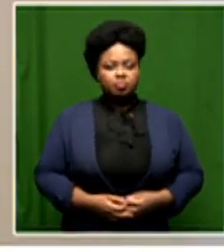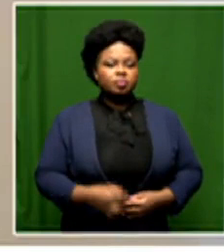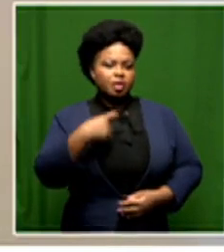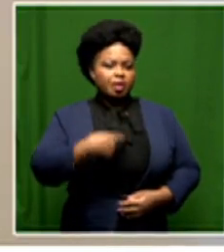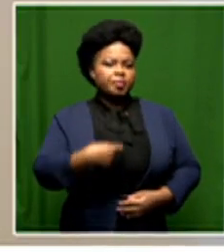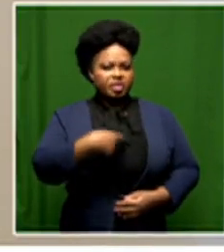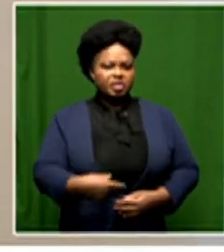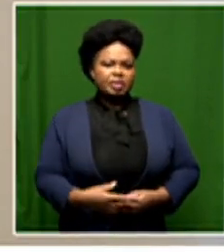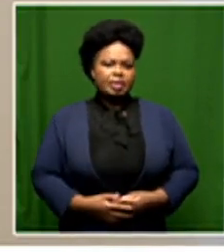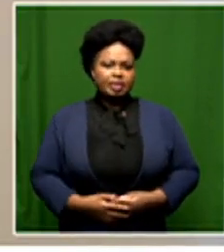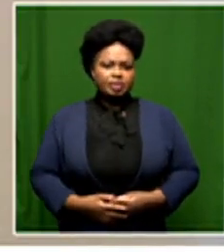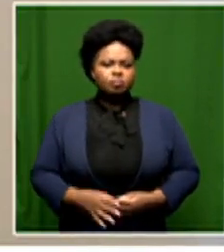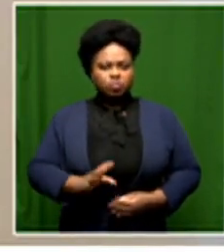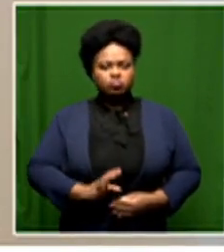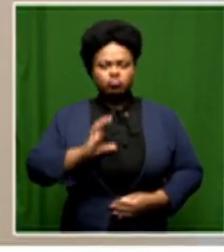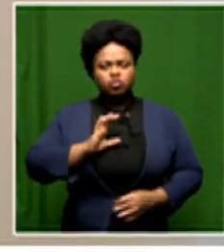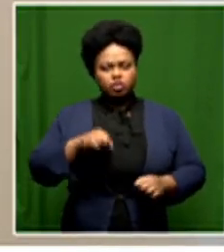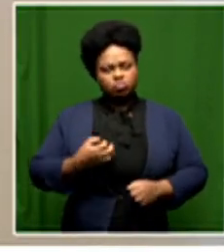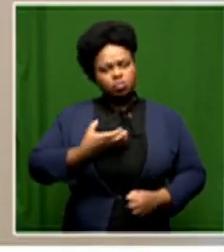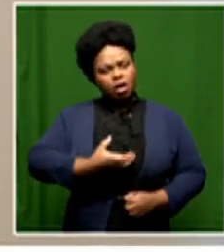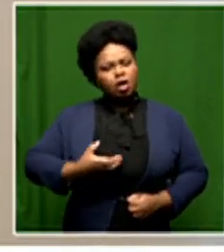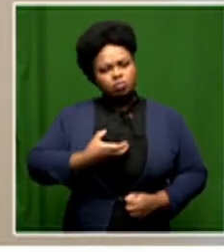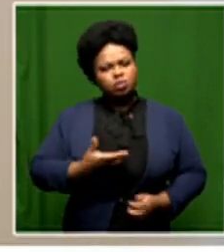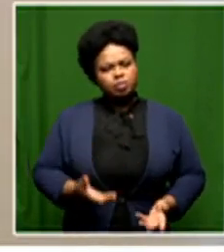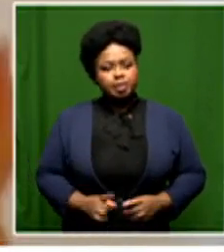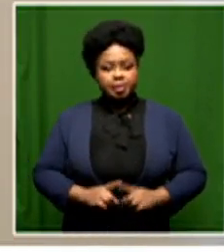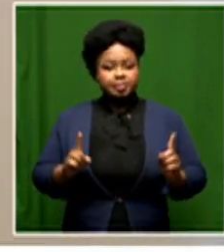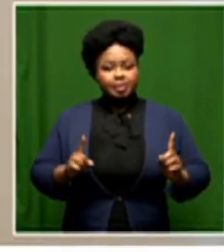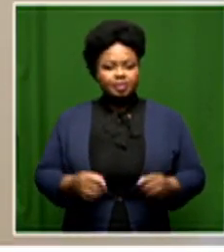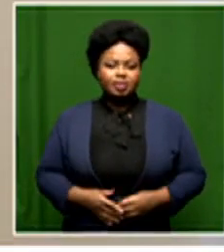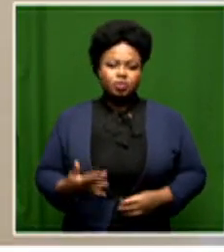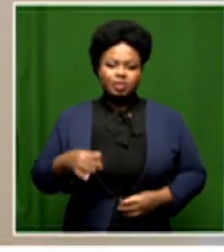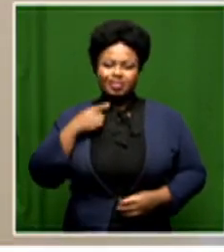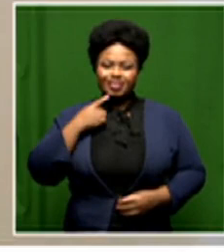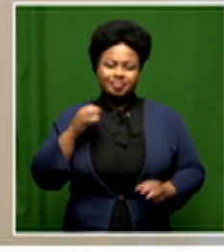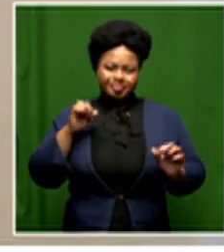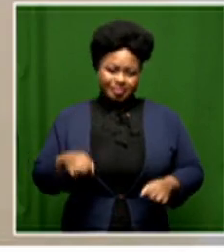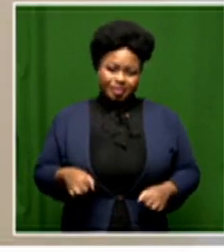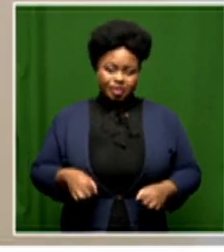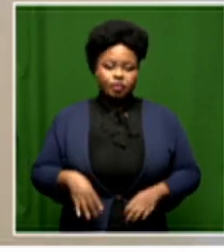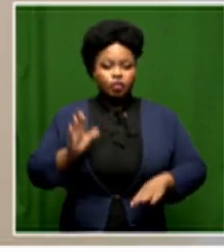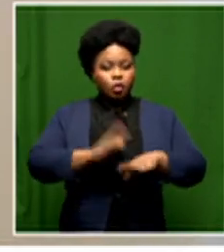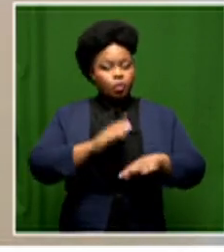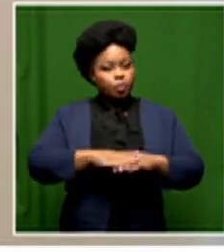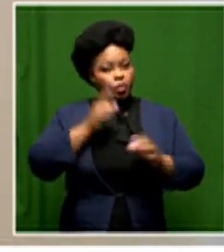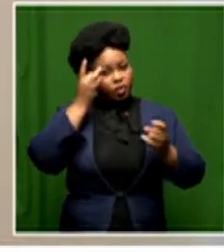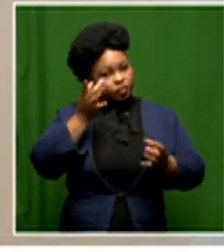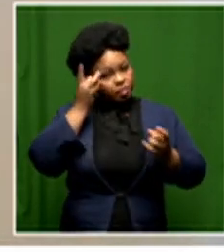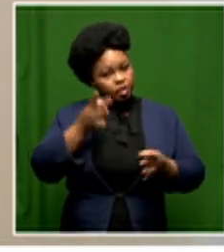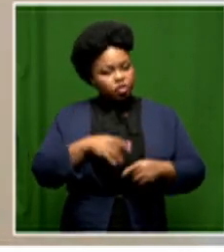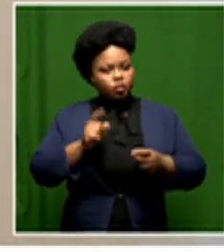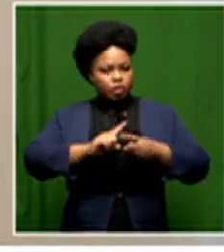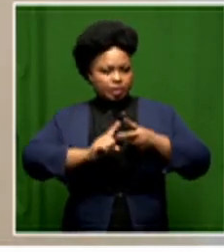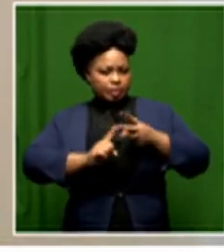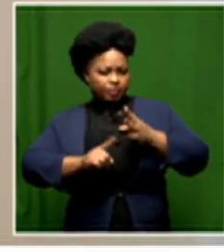Personally, I feel comfortable with it. But as I say, I think having more information about the different vaccines